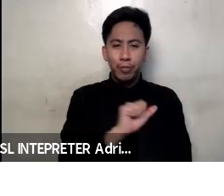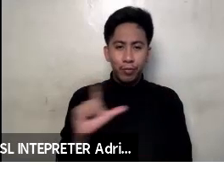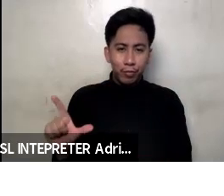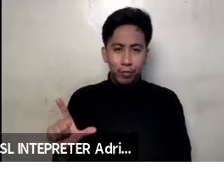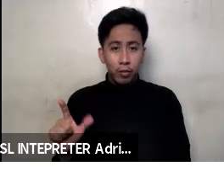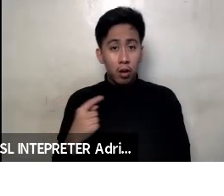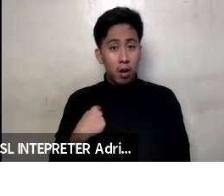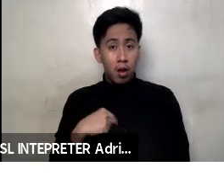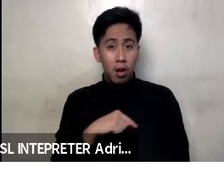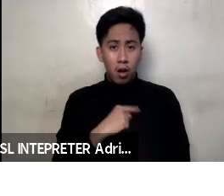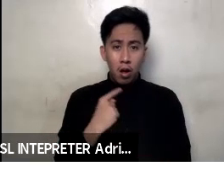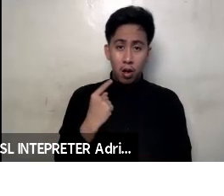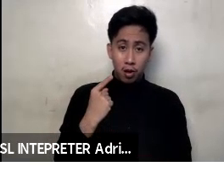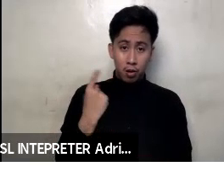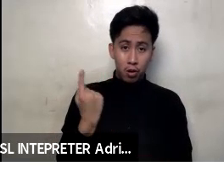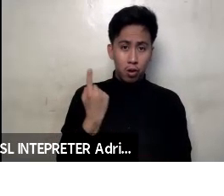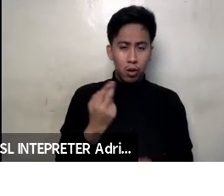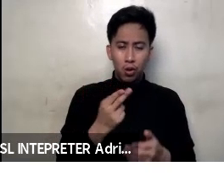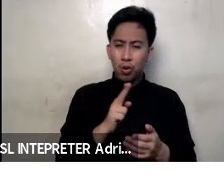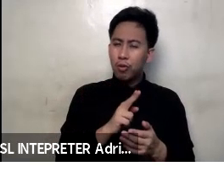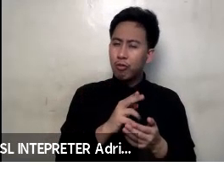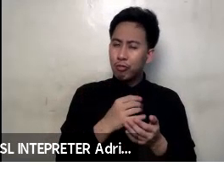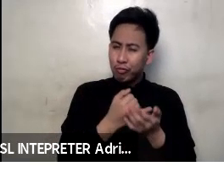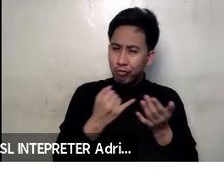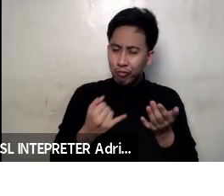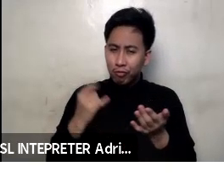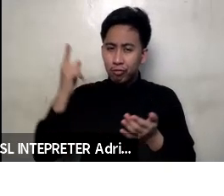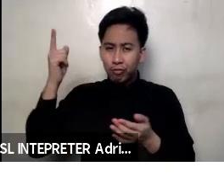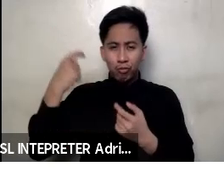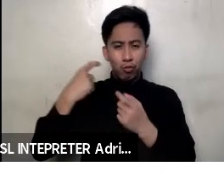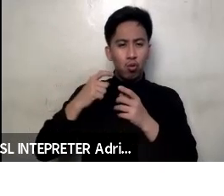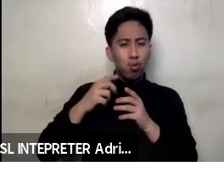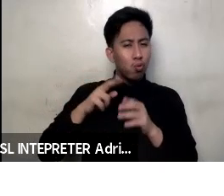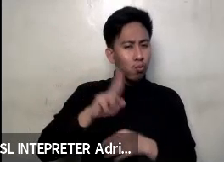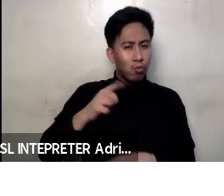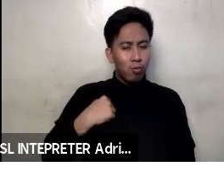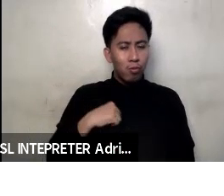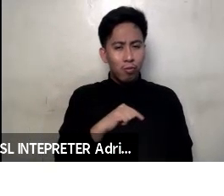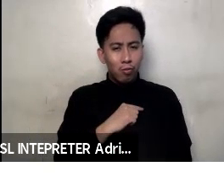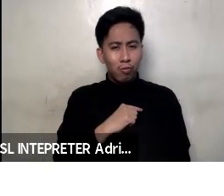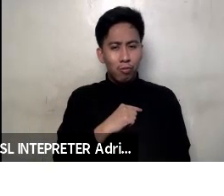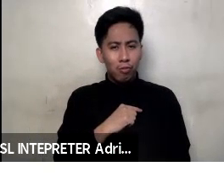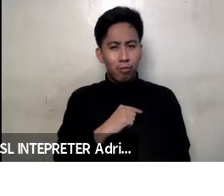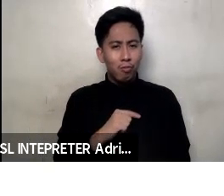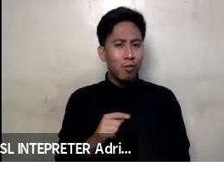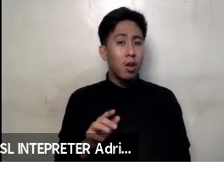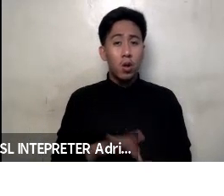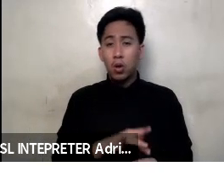just instruments of His goodness. Yours, Lord, is the greatness and power and the